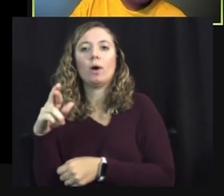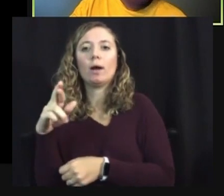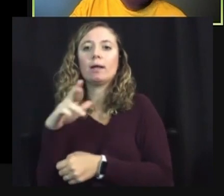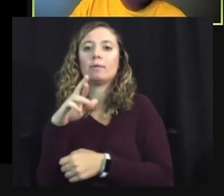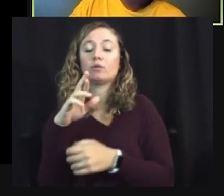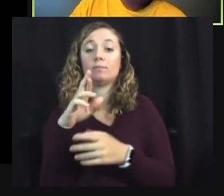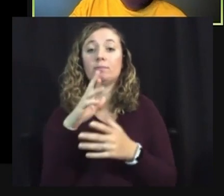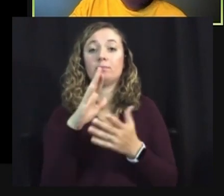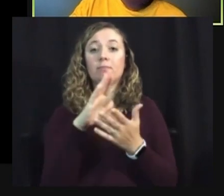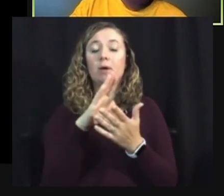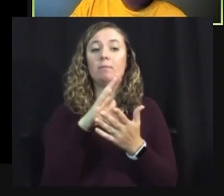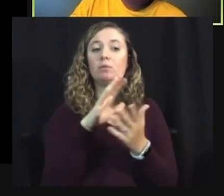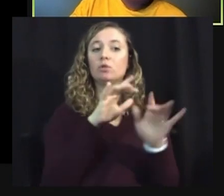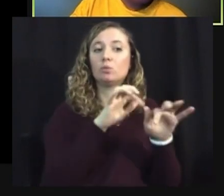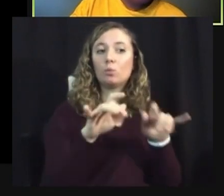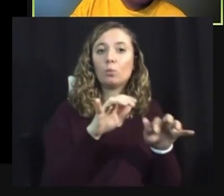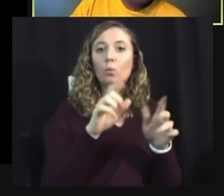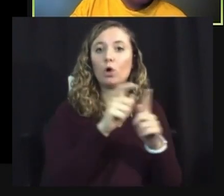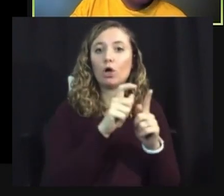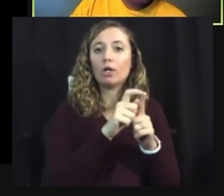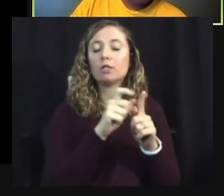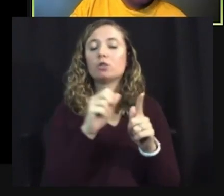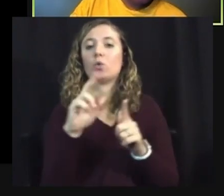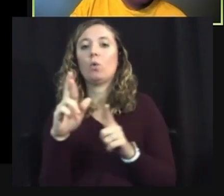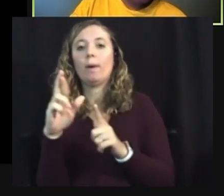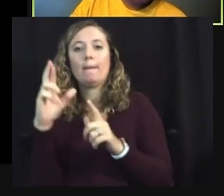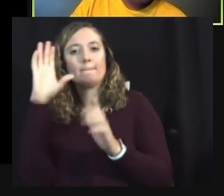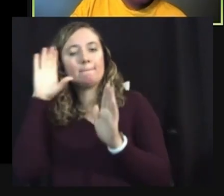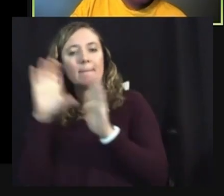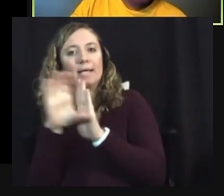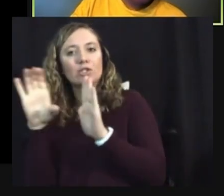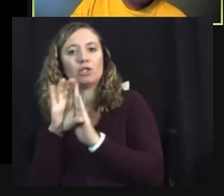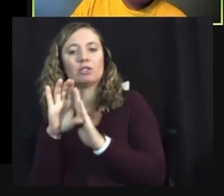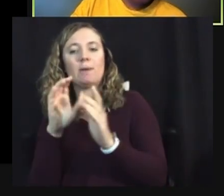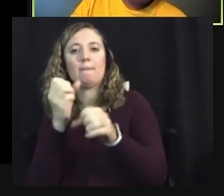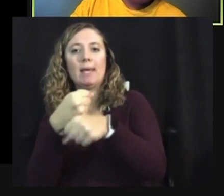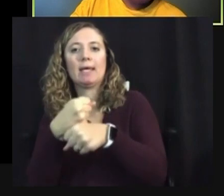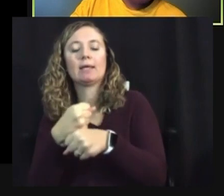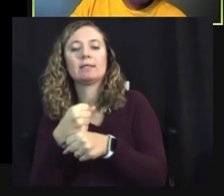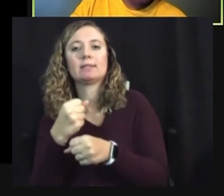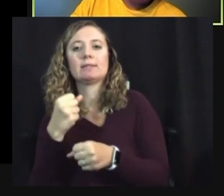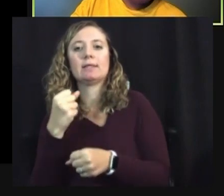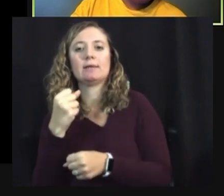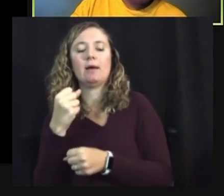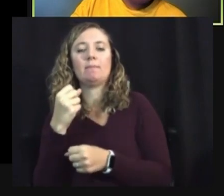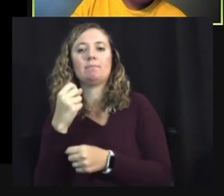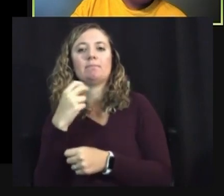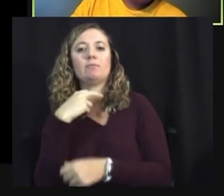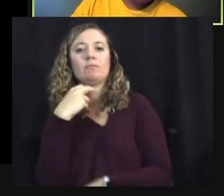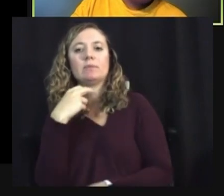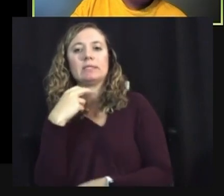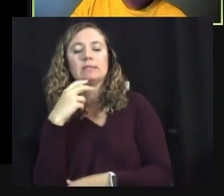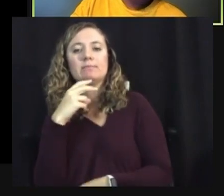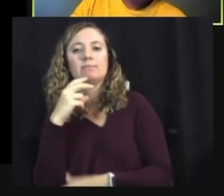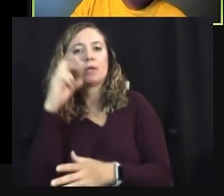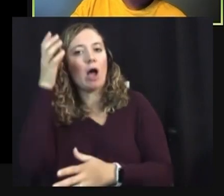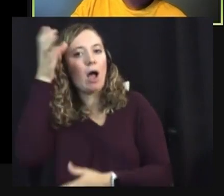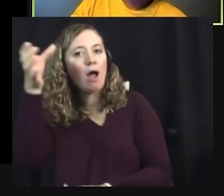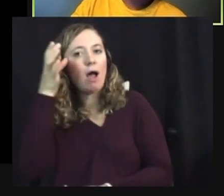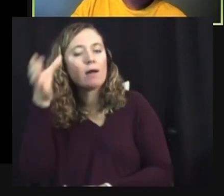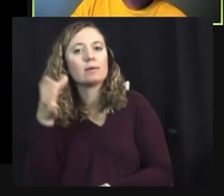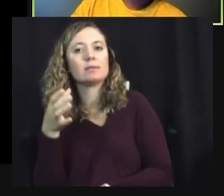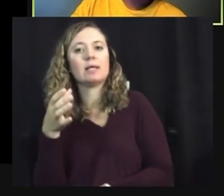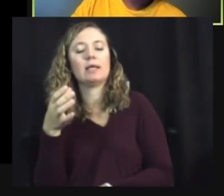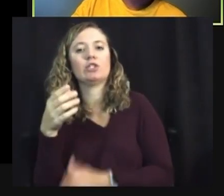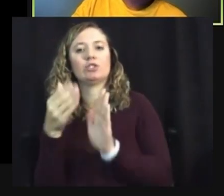technology. Drawing pictures or using picture cards to convey an idea is an example.